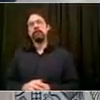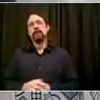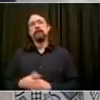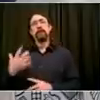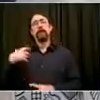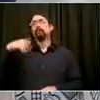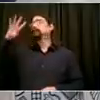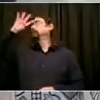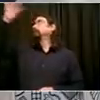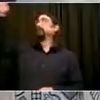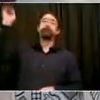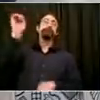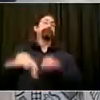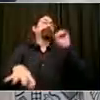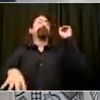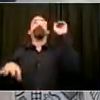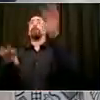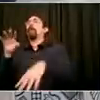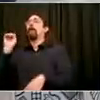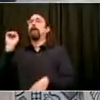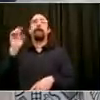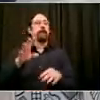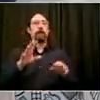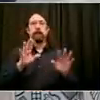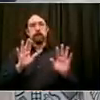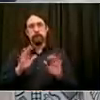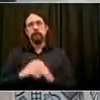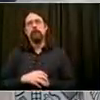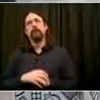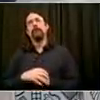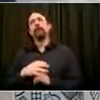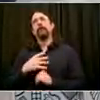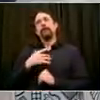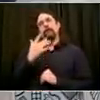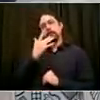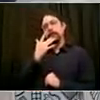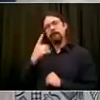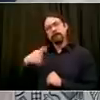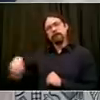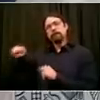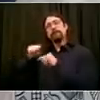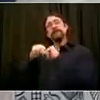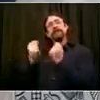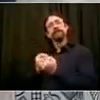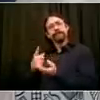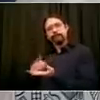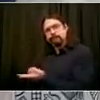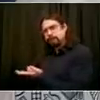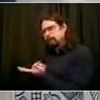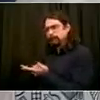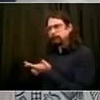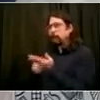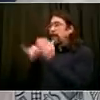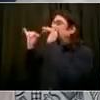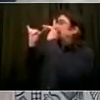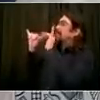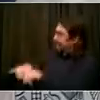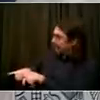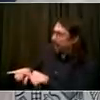in an atmosphere where the positivity levels around us are growing. And this is the X factor we got to keep in mind. When we came up with the original plan in